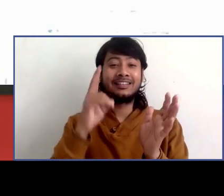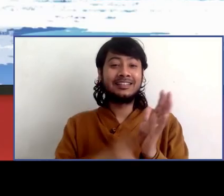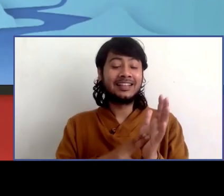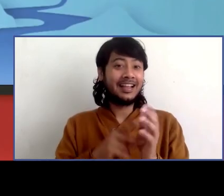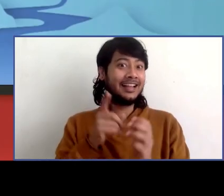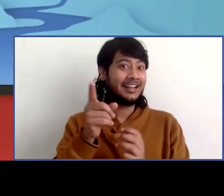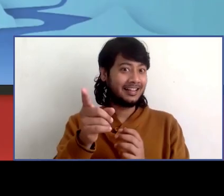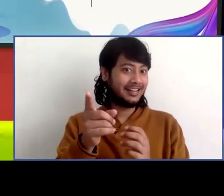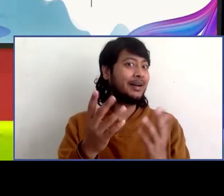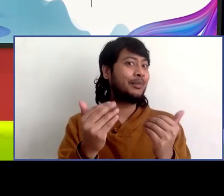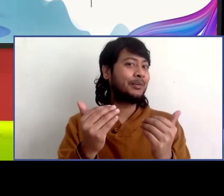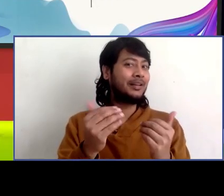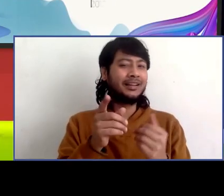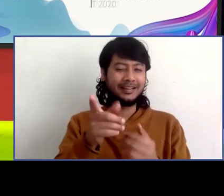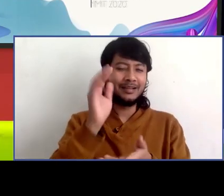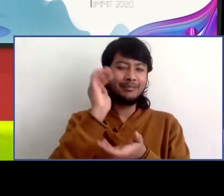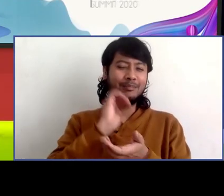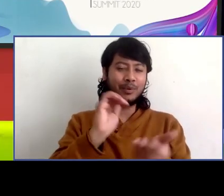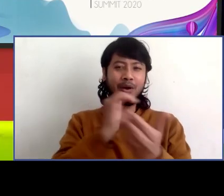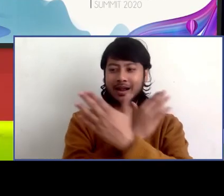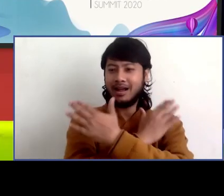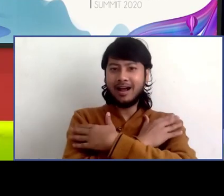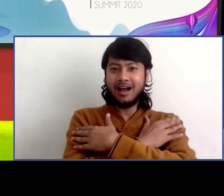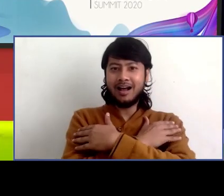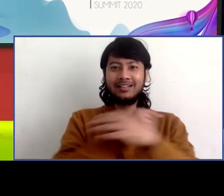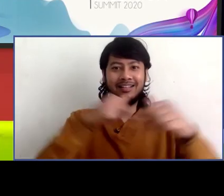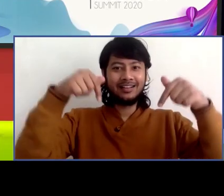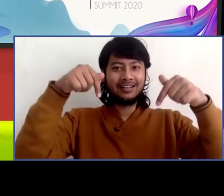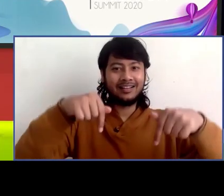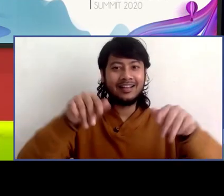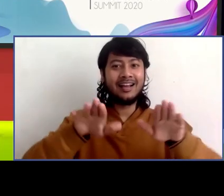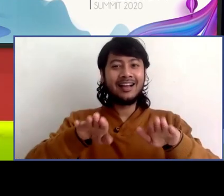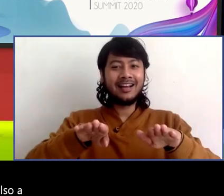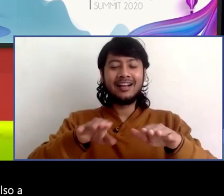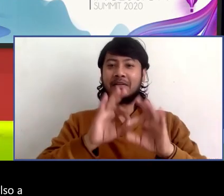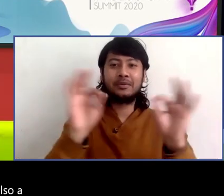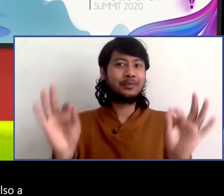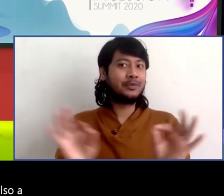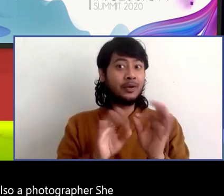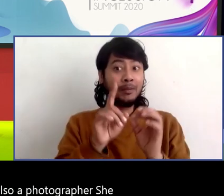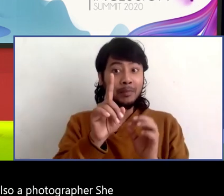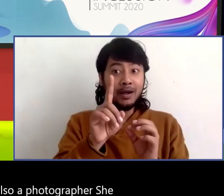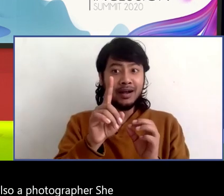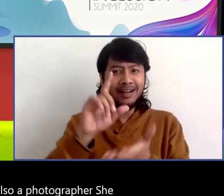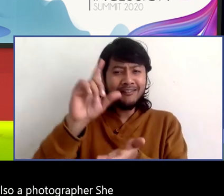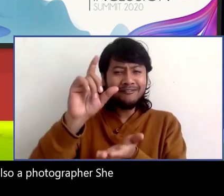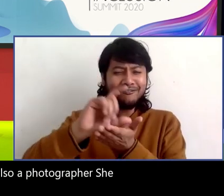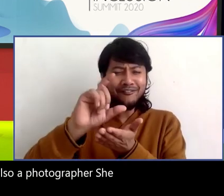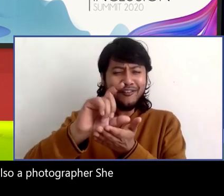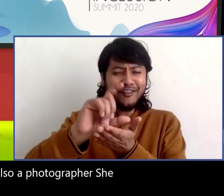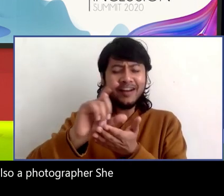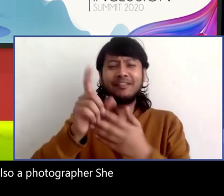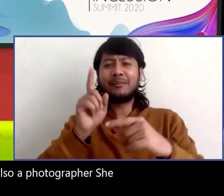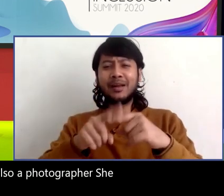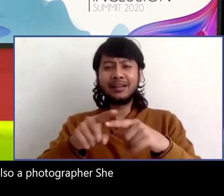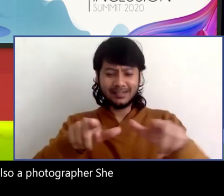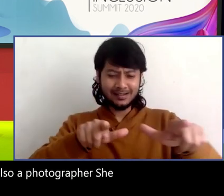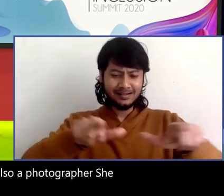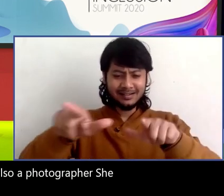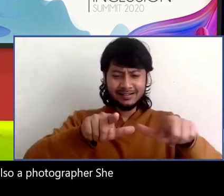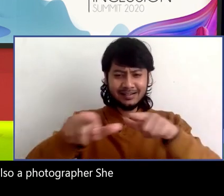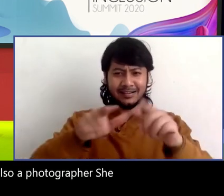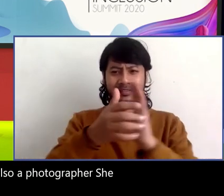arms, and she not just paints but is also a photographer. She's a design artist. And how does she do this? Did she learn from